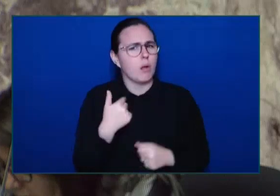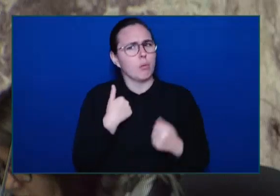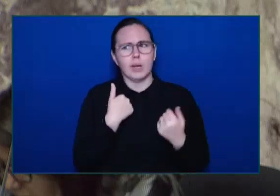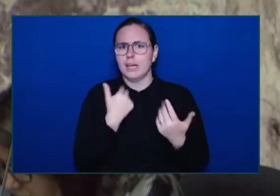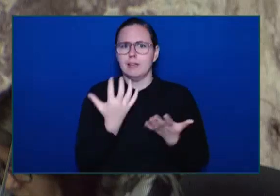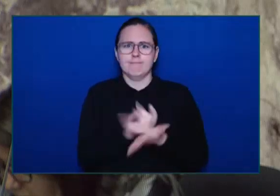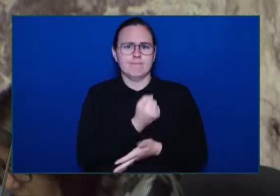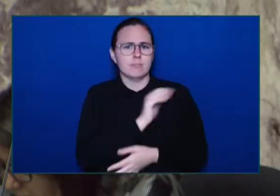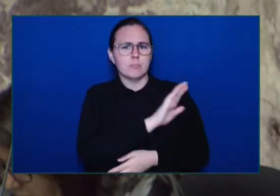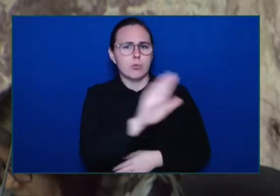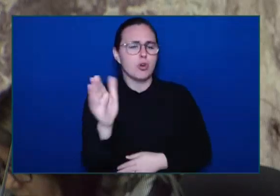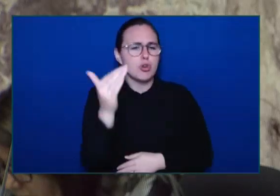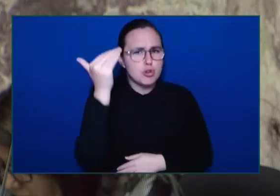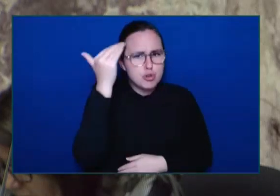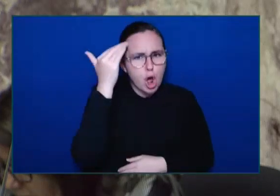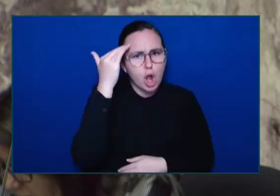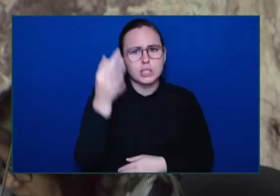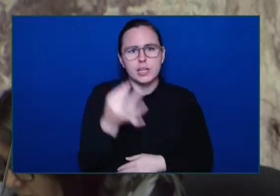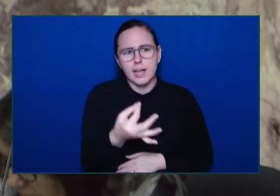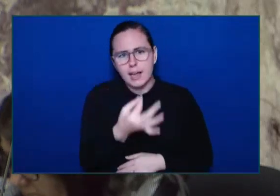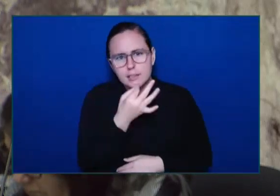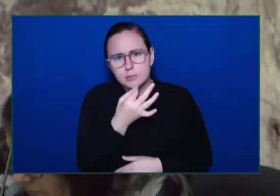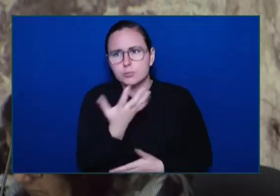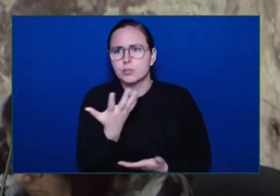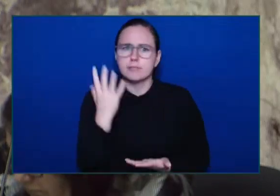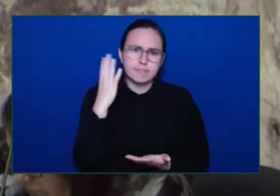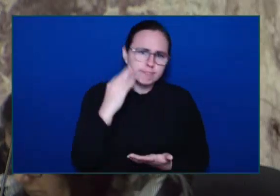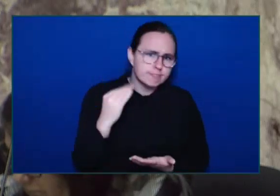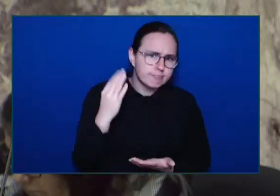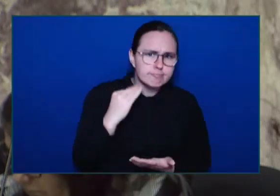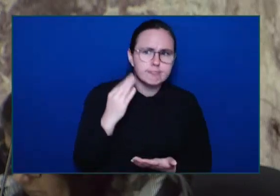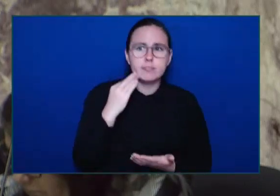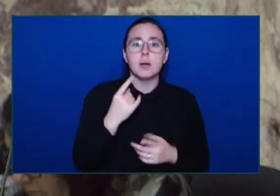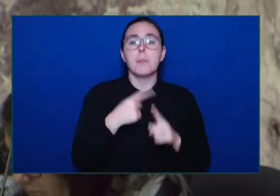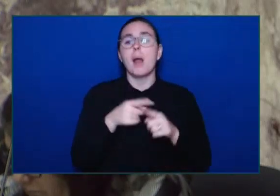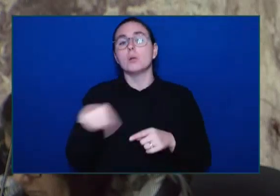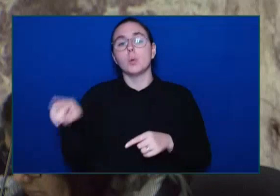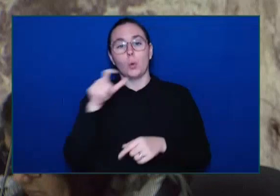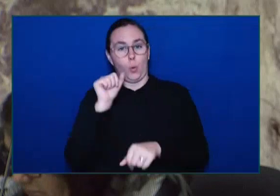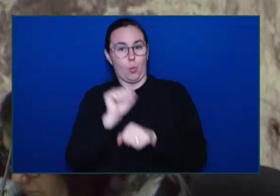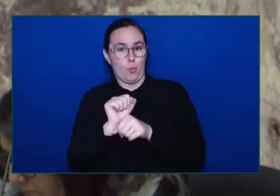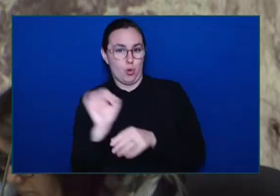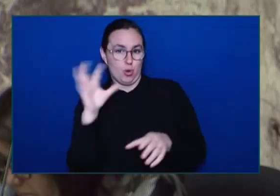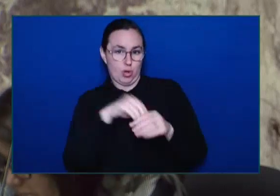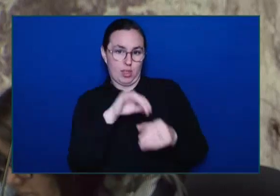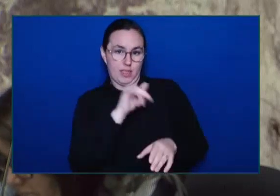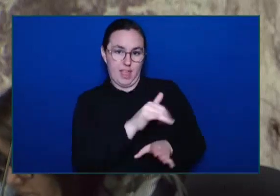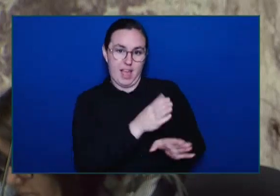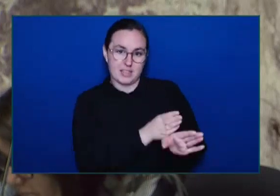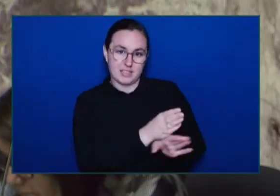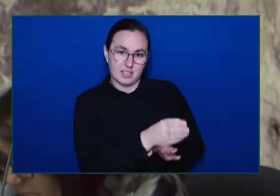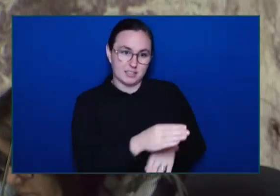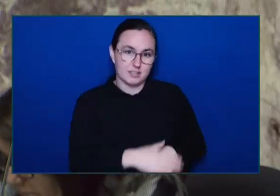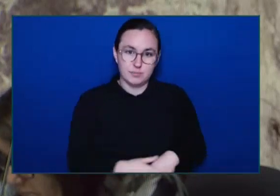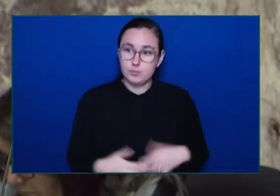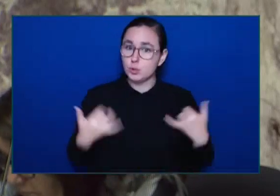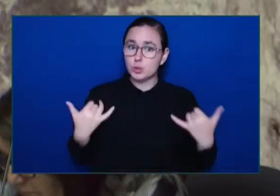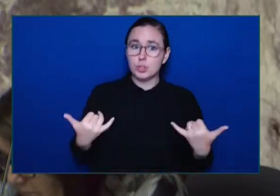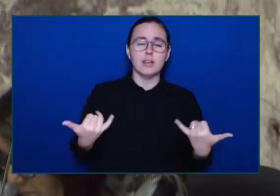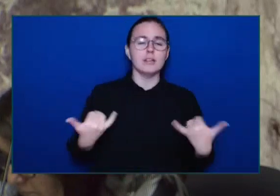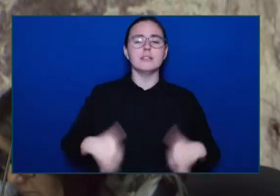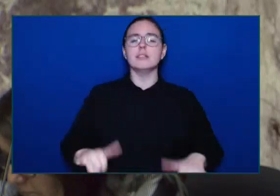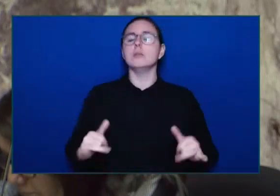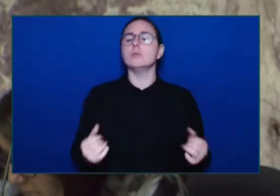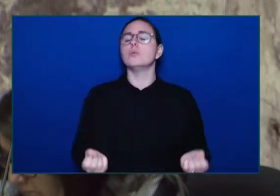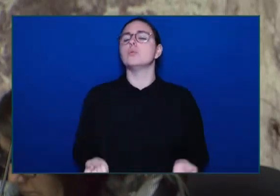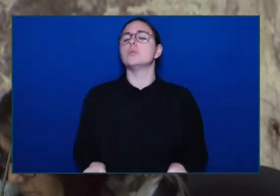because, Honourable Speaker, we know that even today, still too many children are being left behind. We need to build